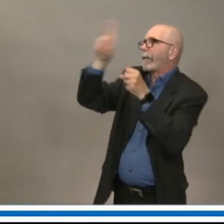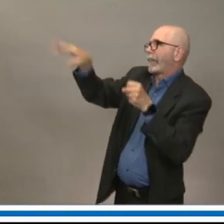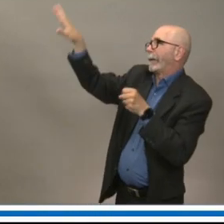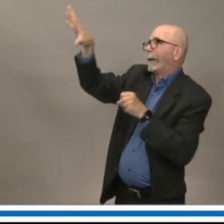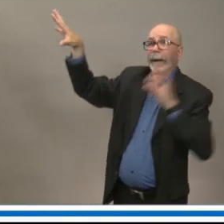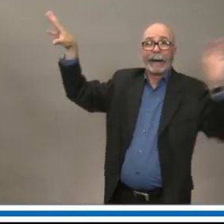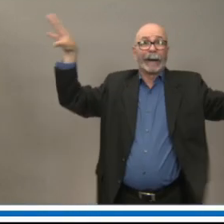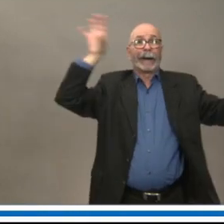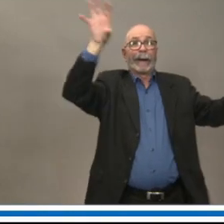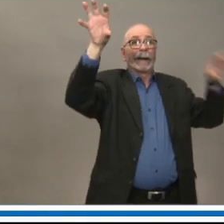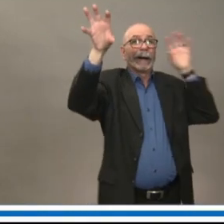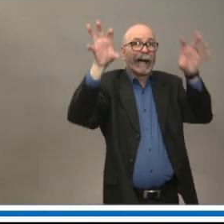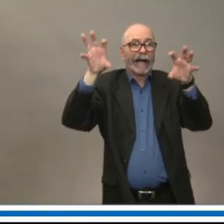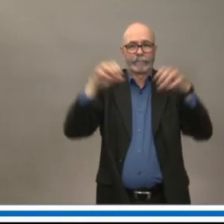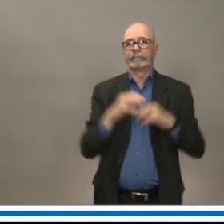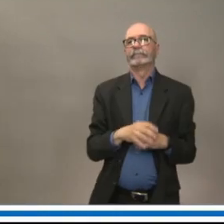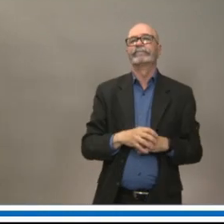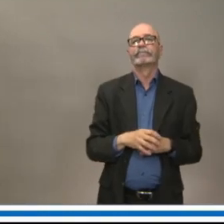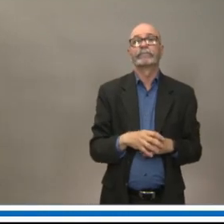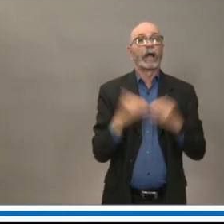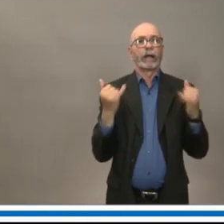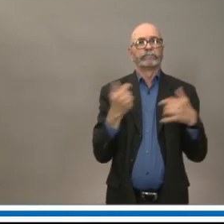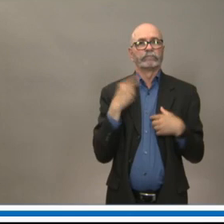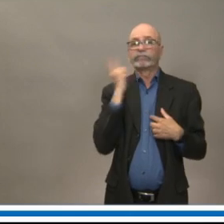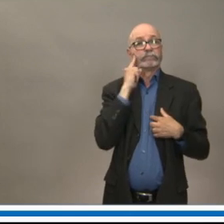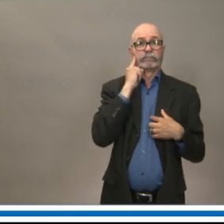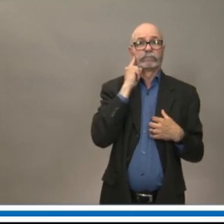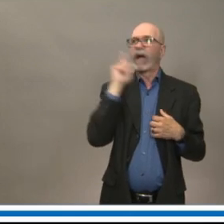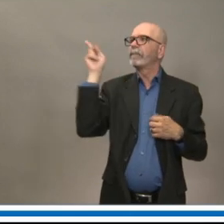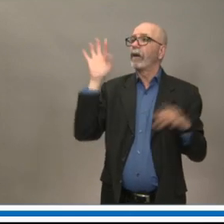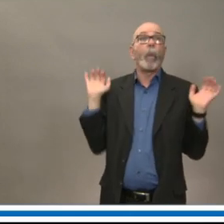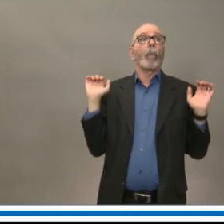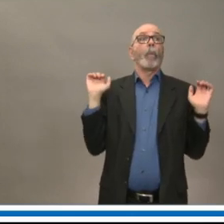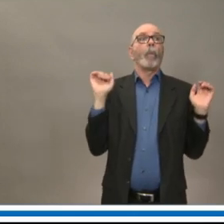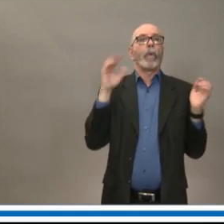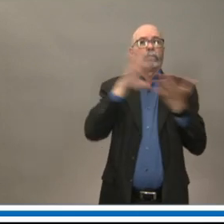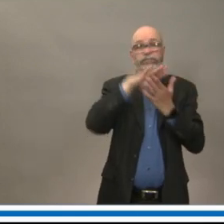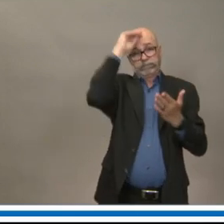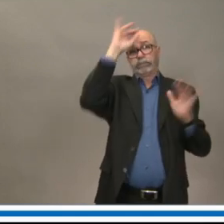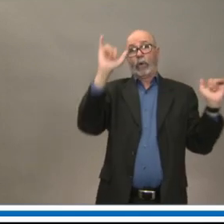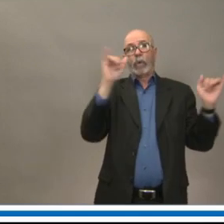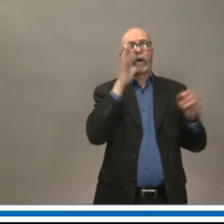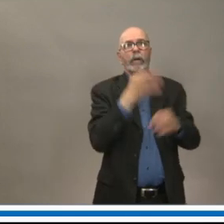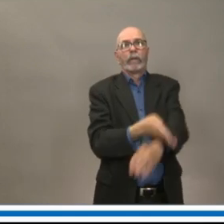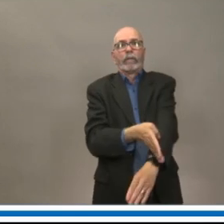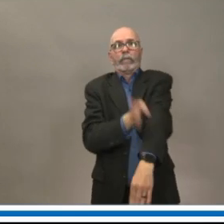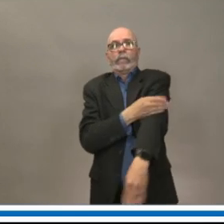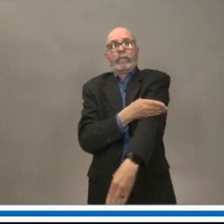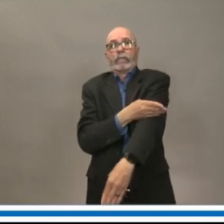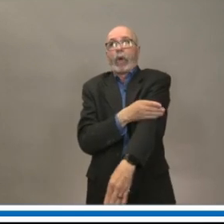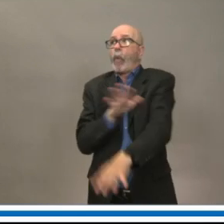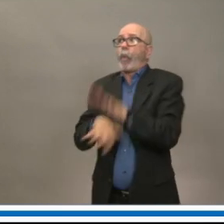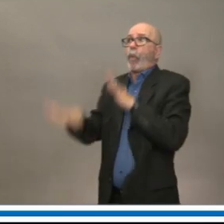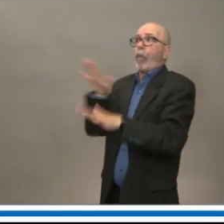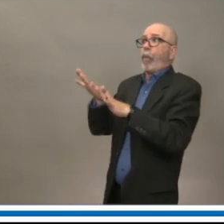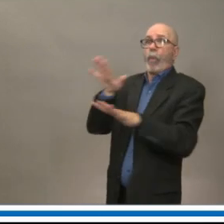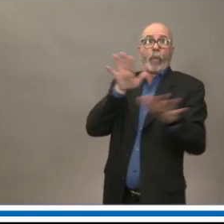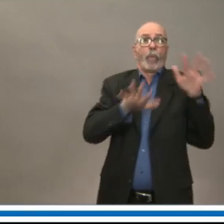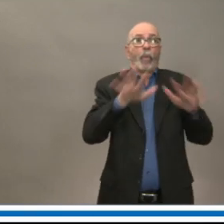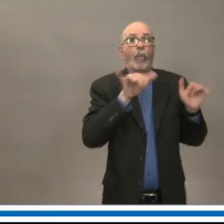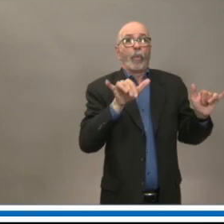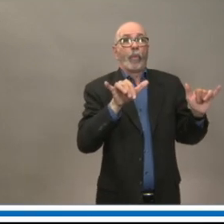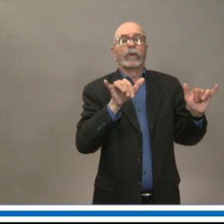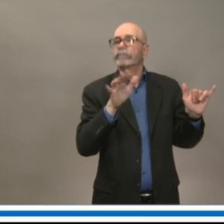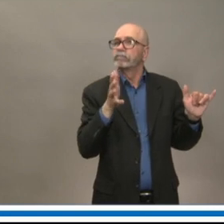morning about things are going very well there as we start to have the comprehensive approach to support those communities. And then we have long-term care facilities. The most troublesome